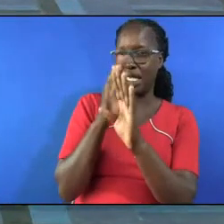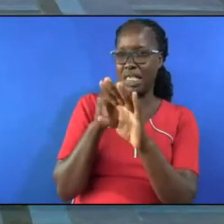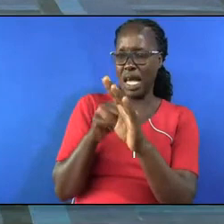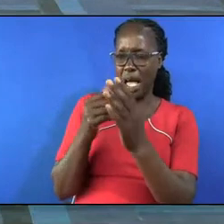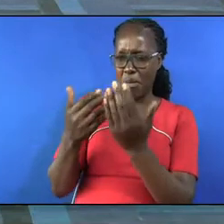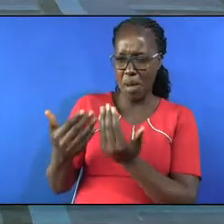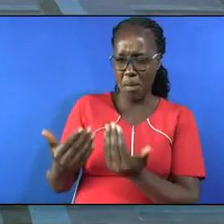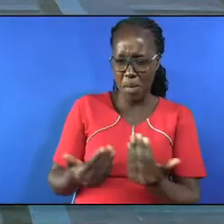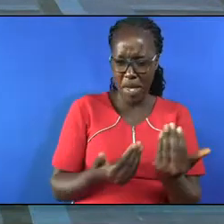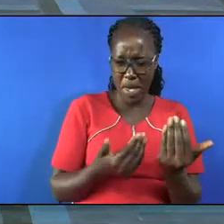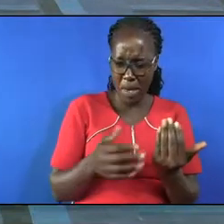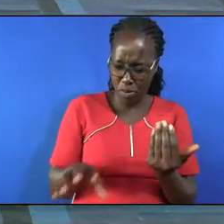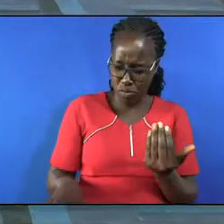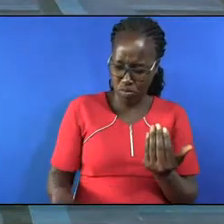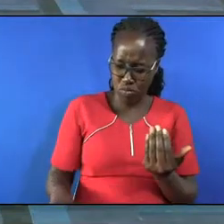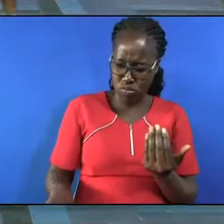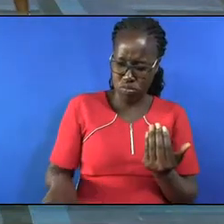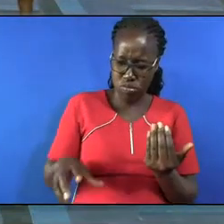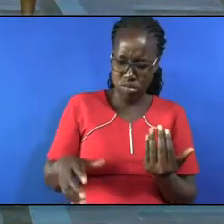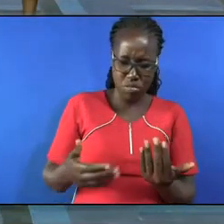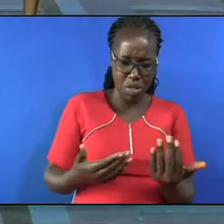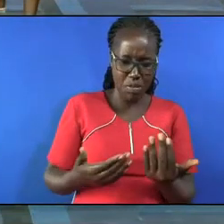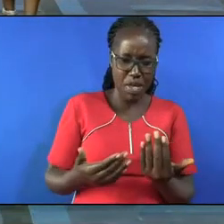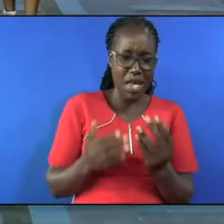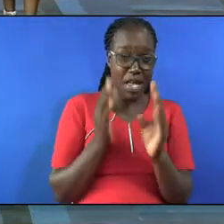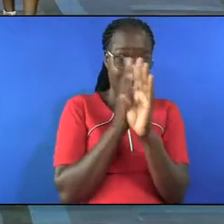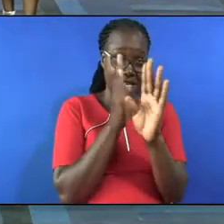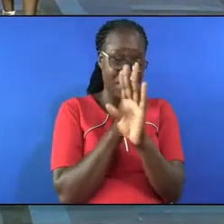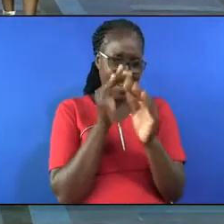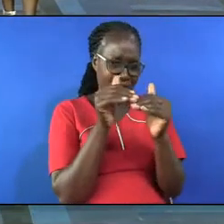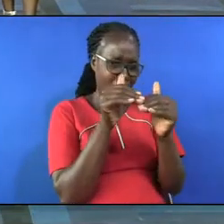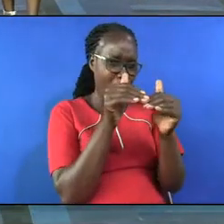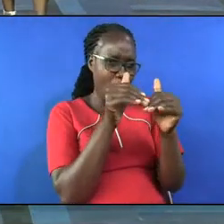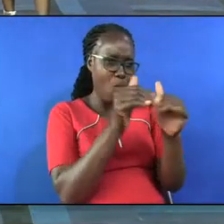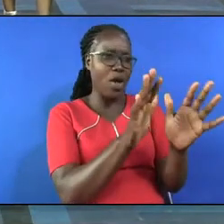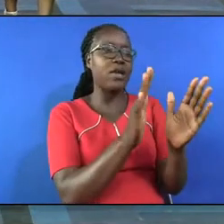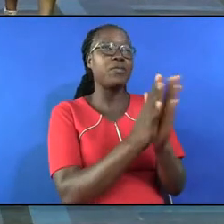still very, very young. And so King Joash was hidden away.